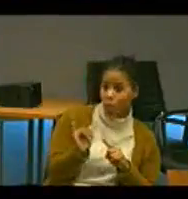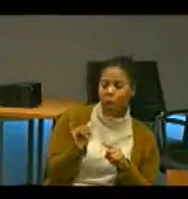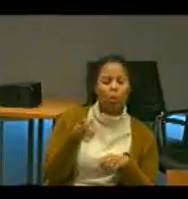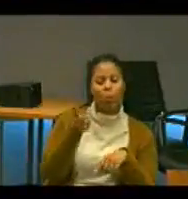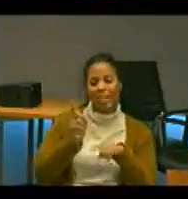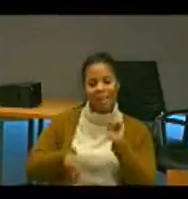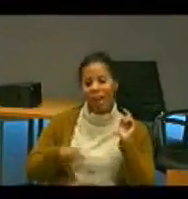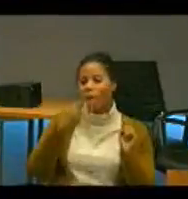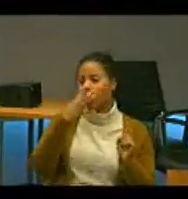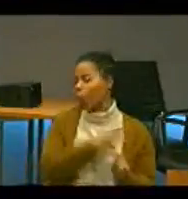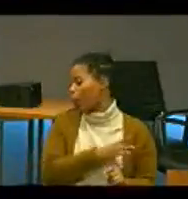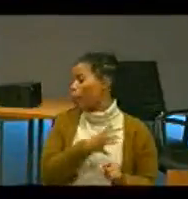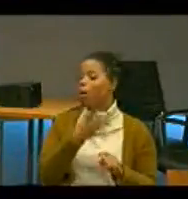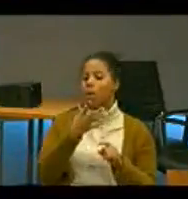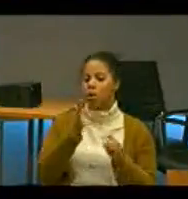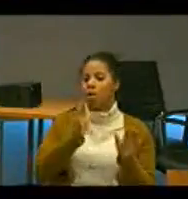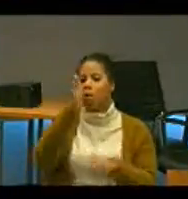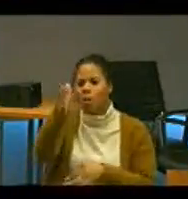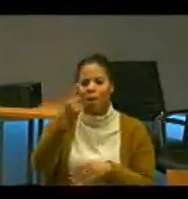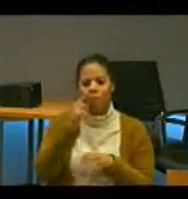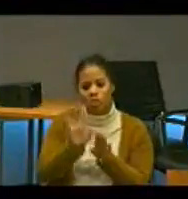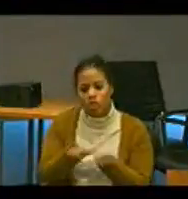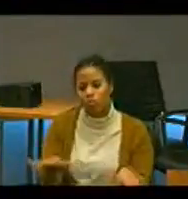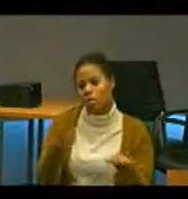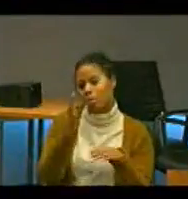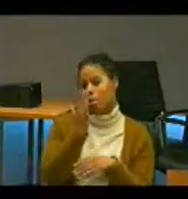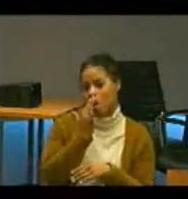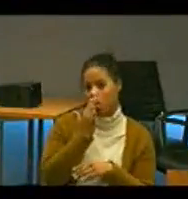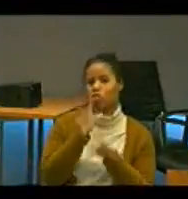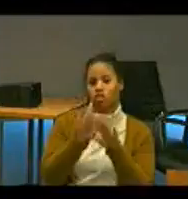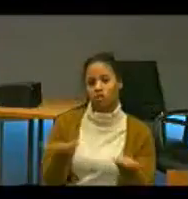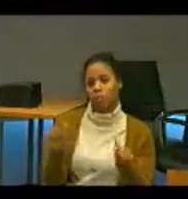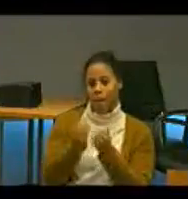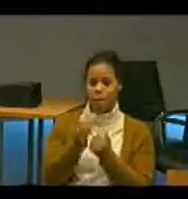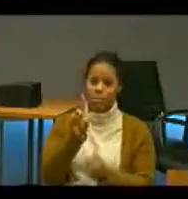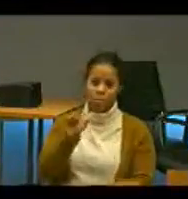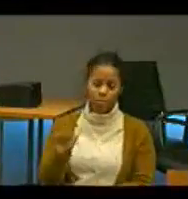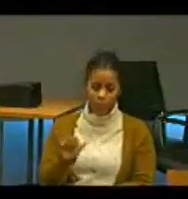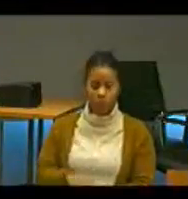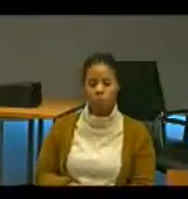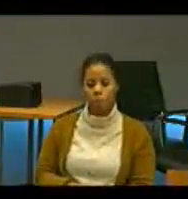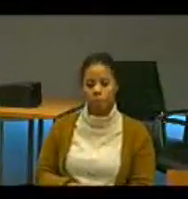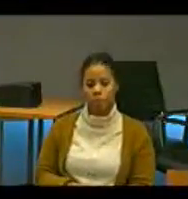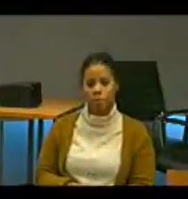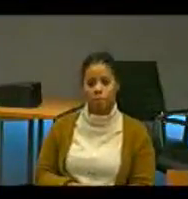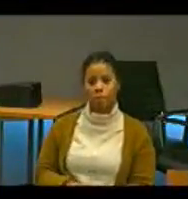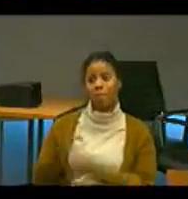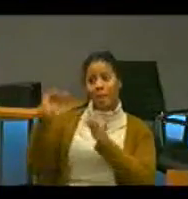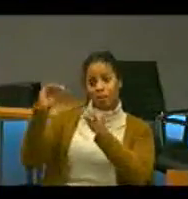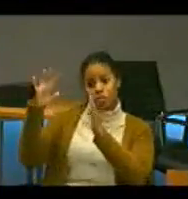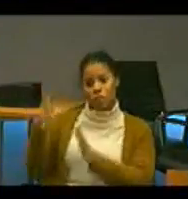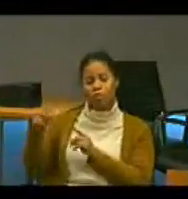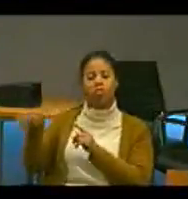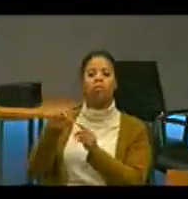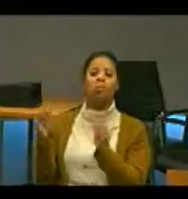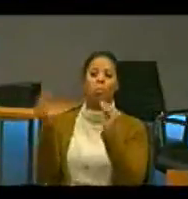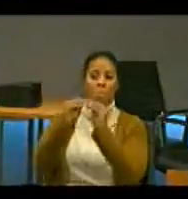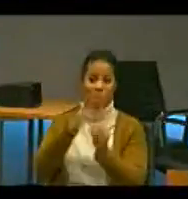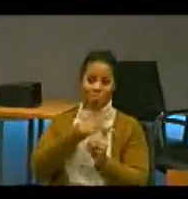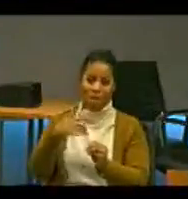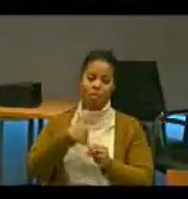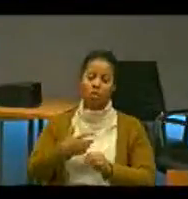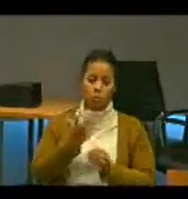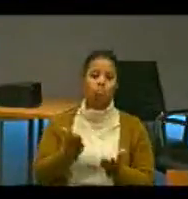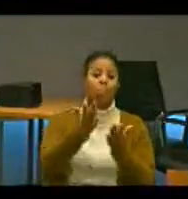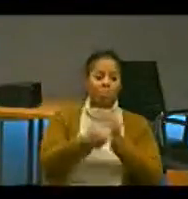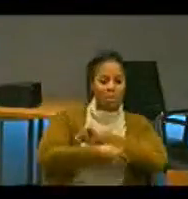widest wherever schools serve children of color and children with disabilities. When educators are more likely to recommend a suspension for a Black child than